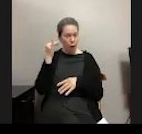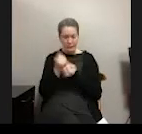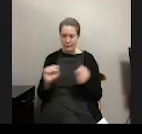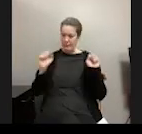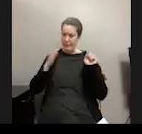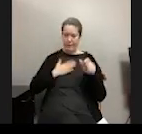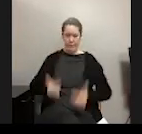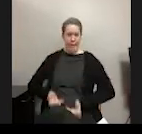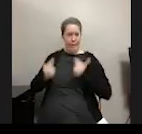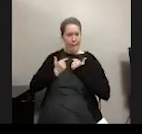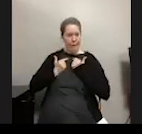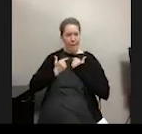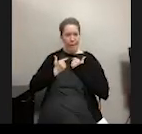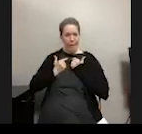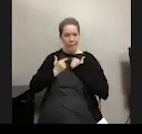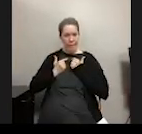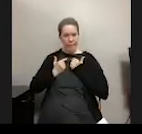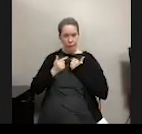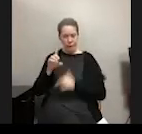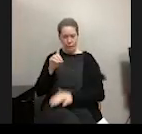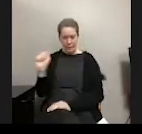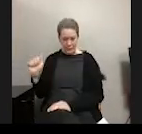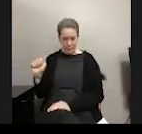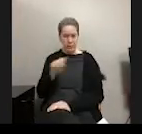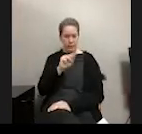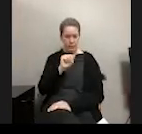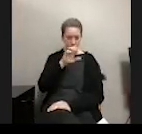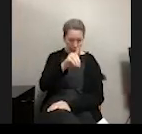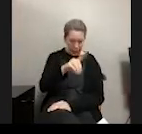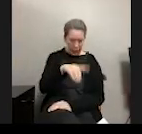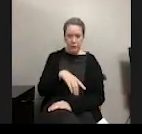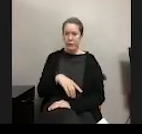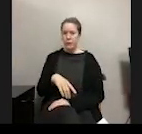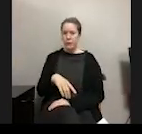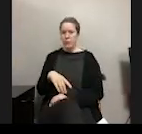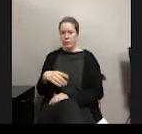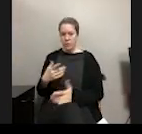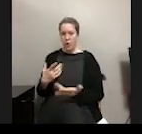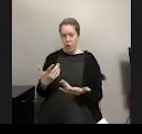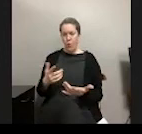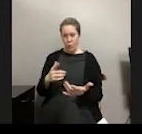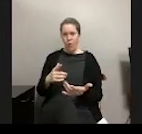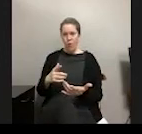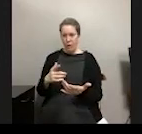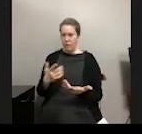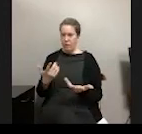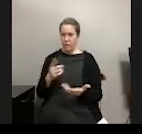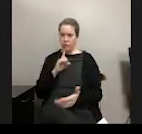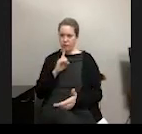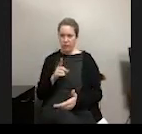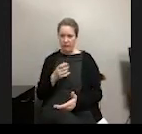clowning really does resound with me. So that's just to answer that first little bit of question.